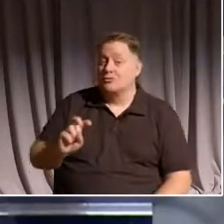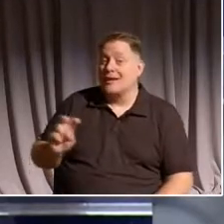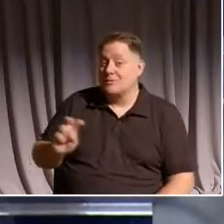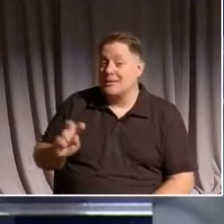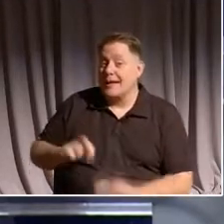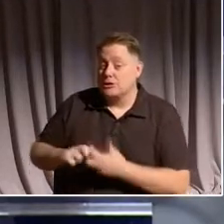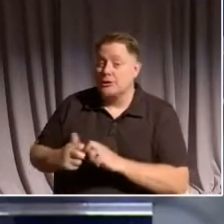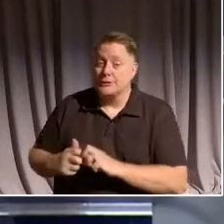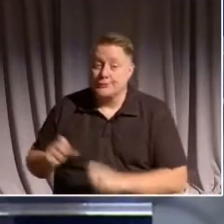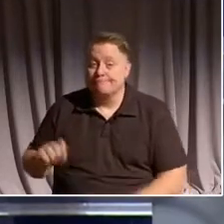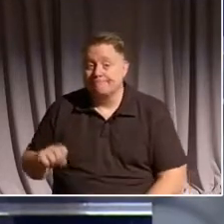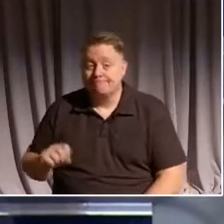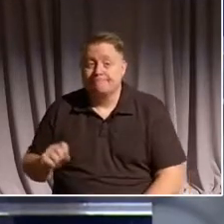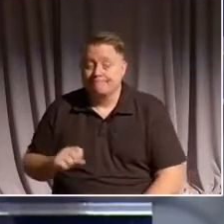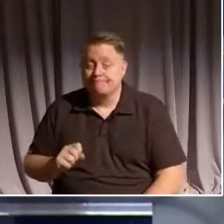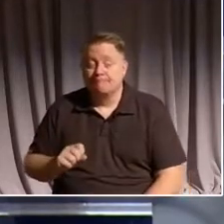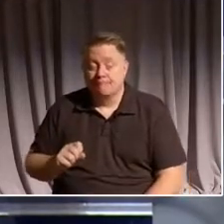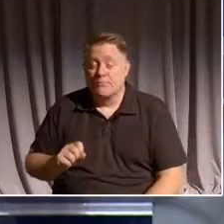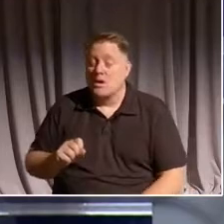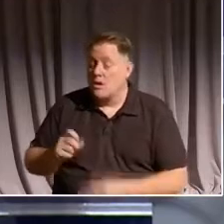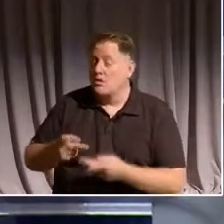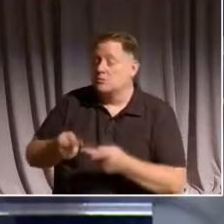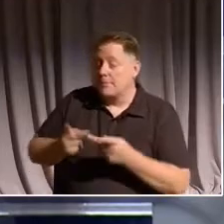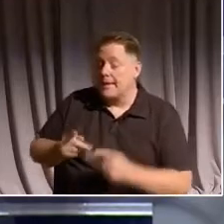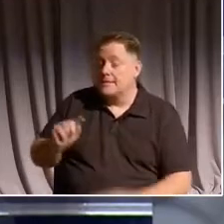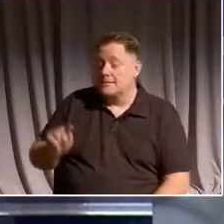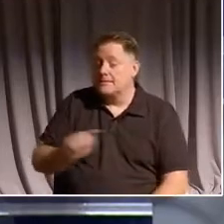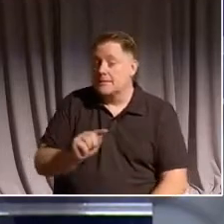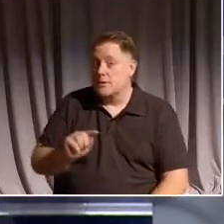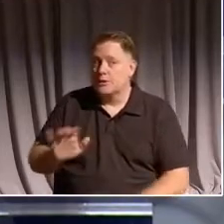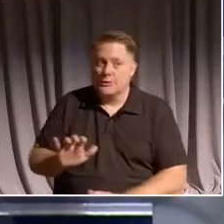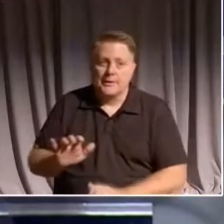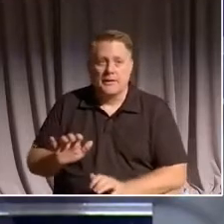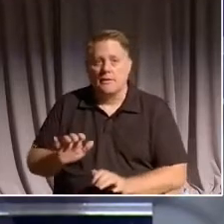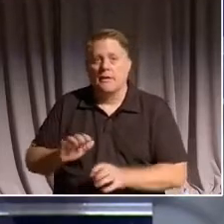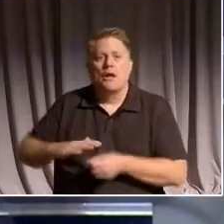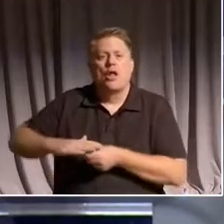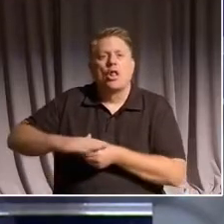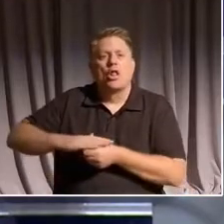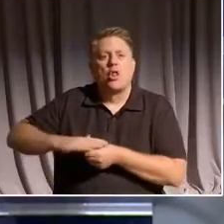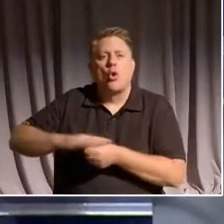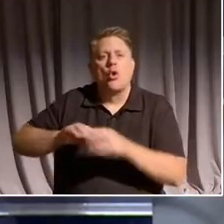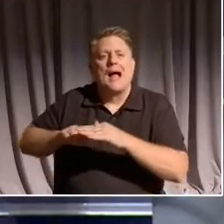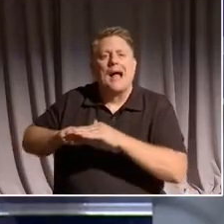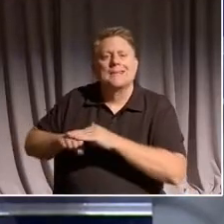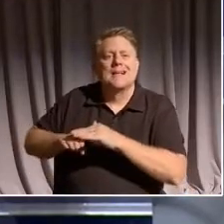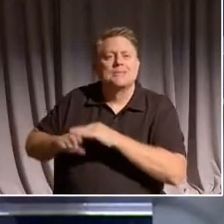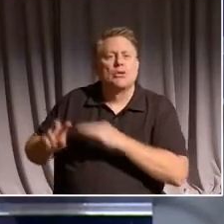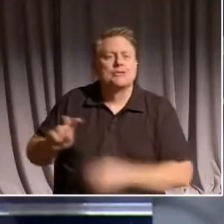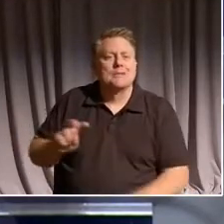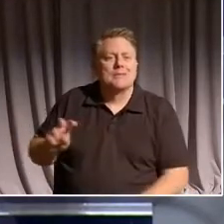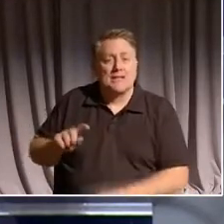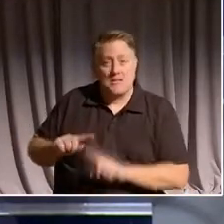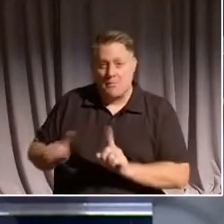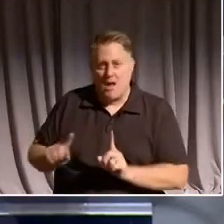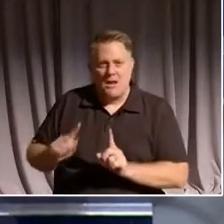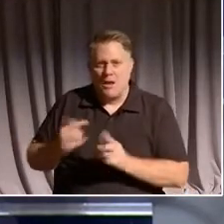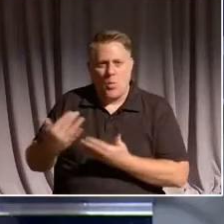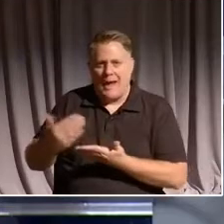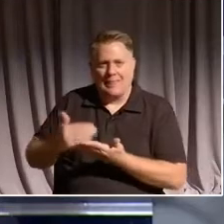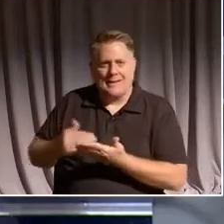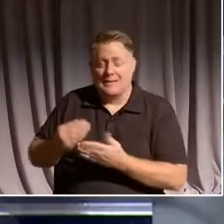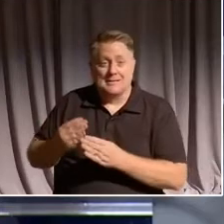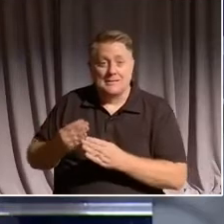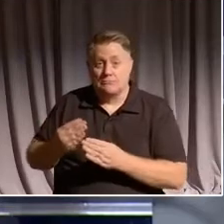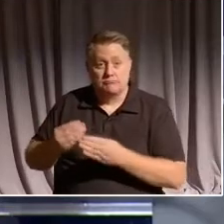issue. You know, there's a lot of places that are doing like local accessible transportation, but the wait lists are really